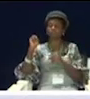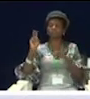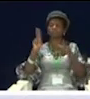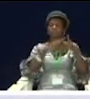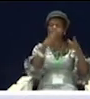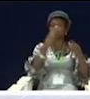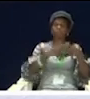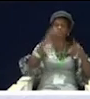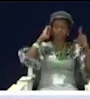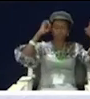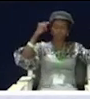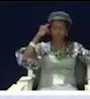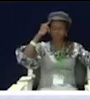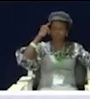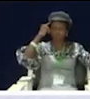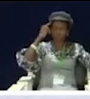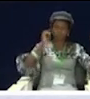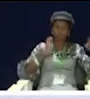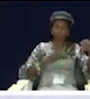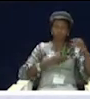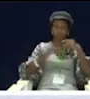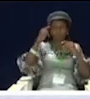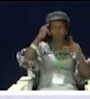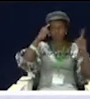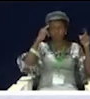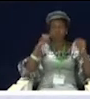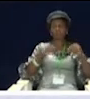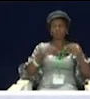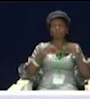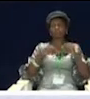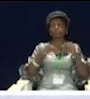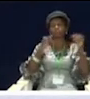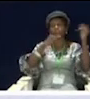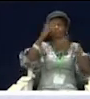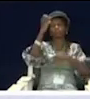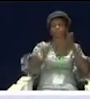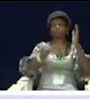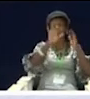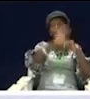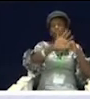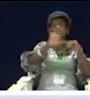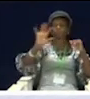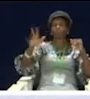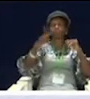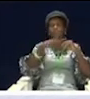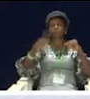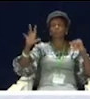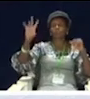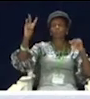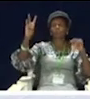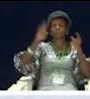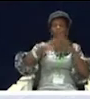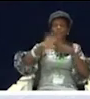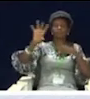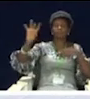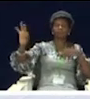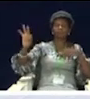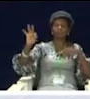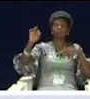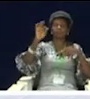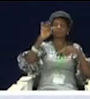Neither His thoughts our thoughts. Isaiah 55 from verse 7 to 9. Isaiah 55, 7